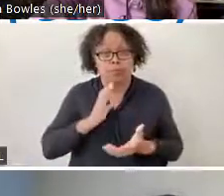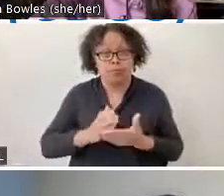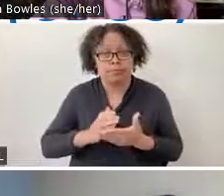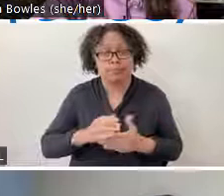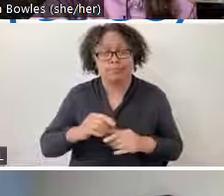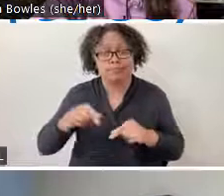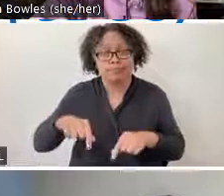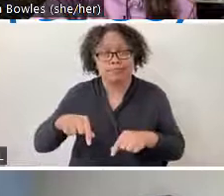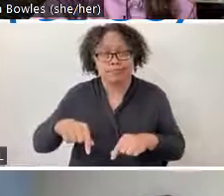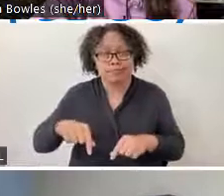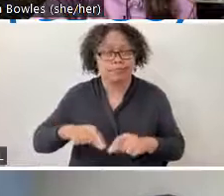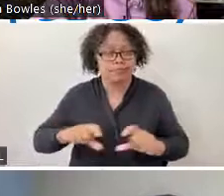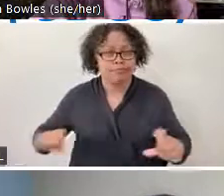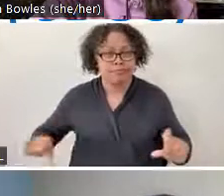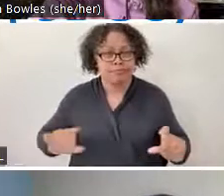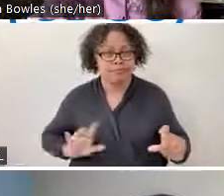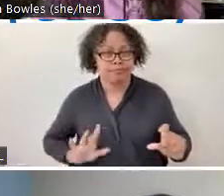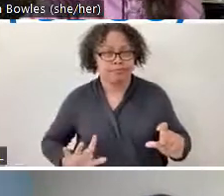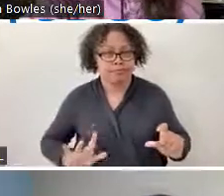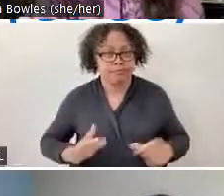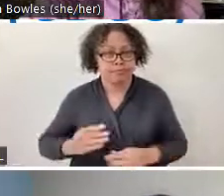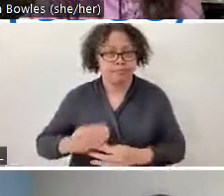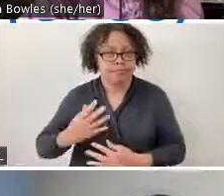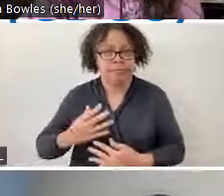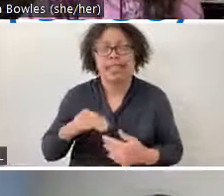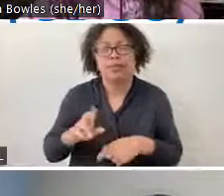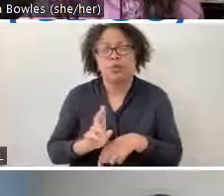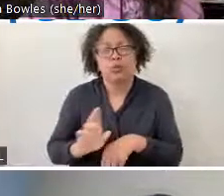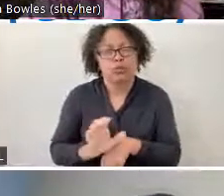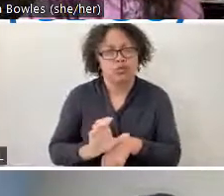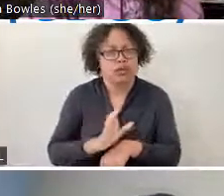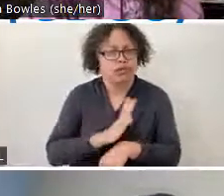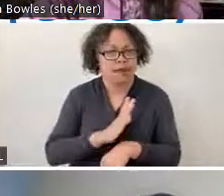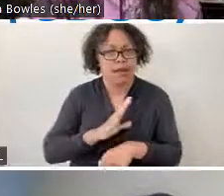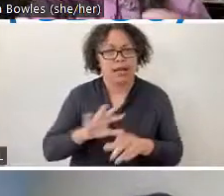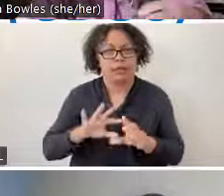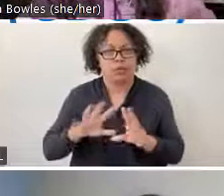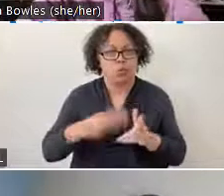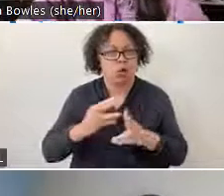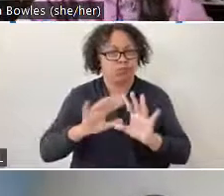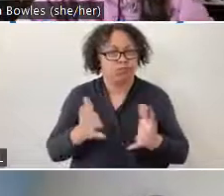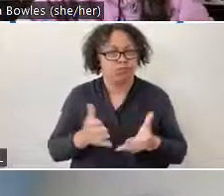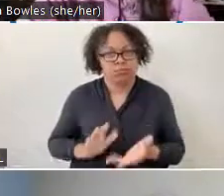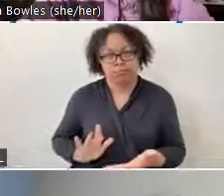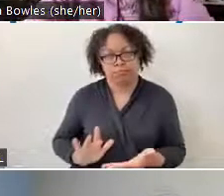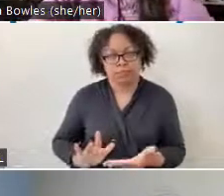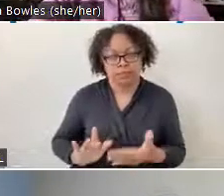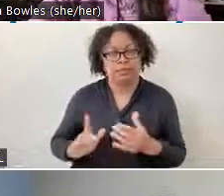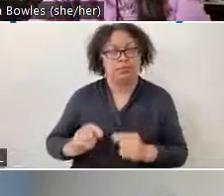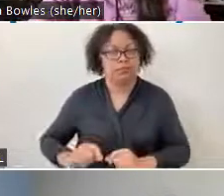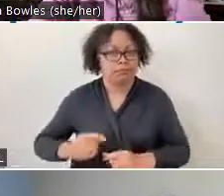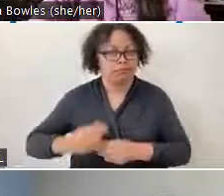your screen in the bottom. If you are on a computer, you can click on the globe icon, and then you will find the